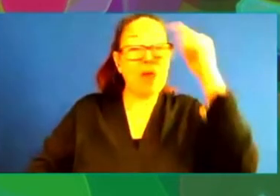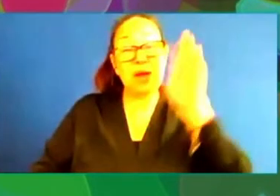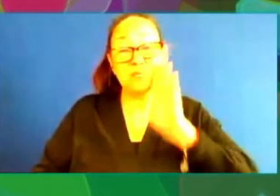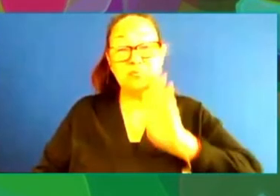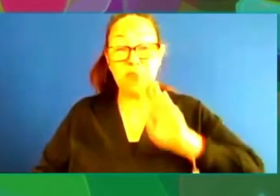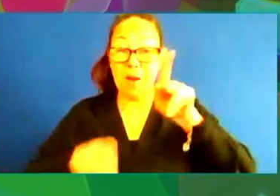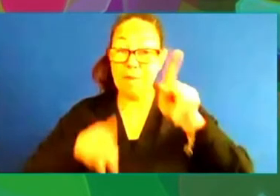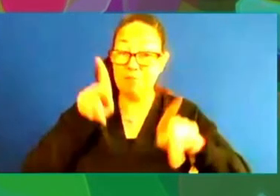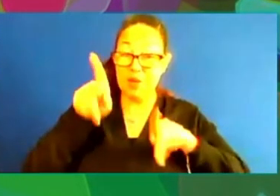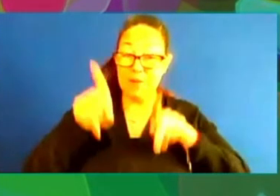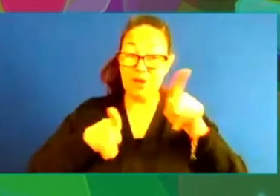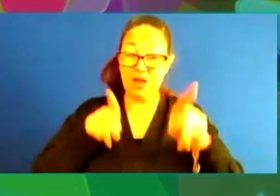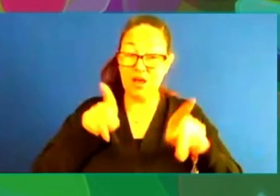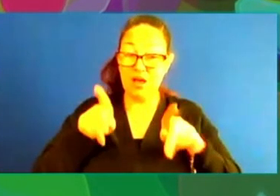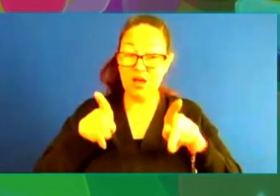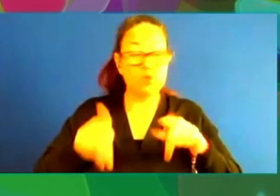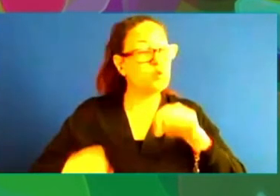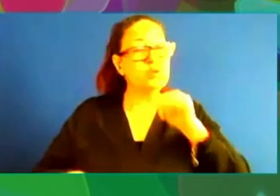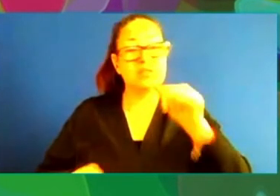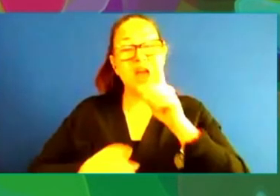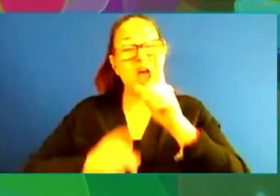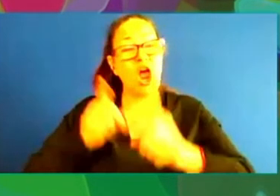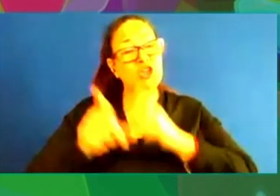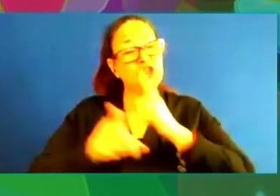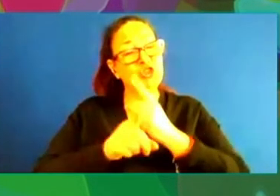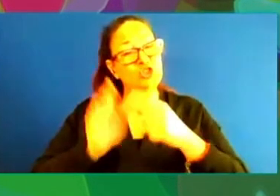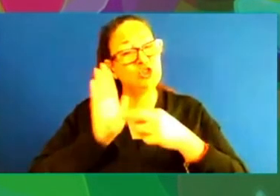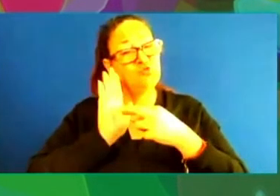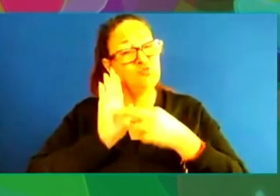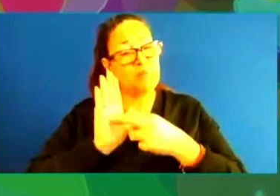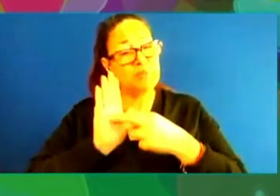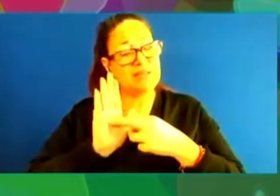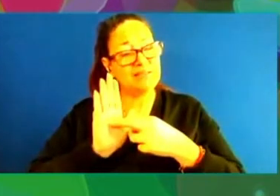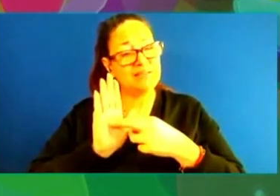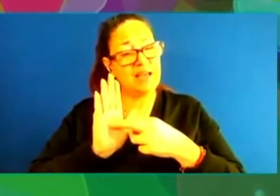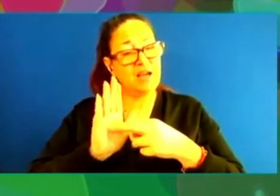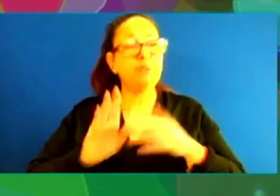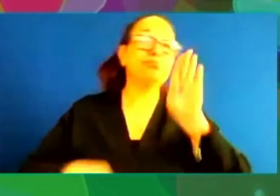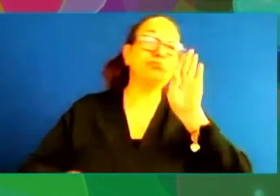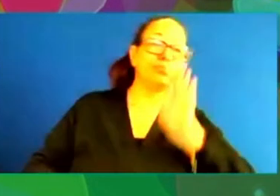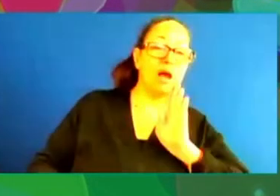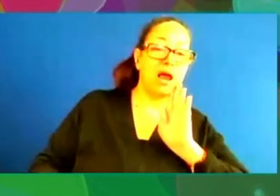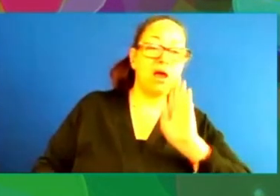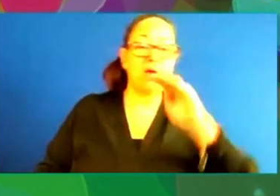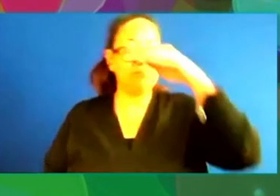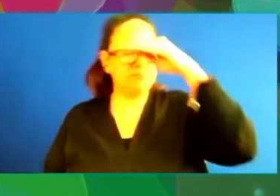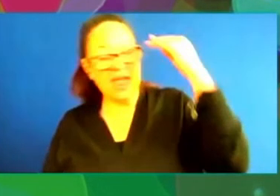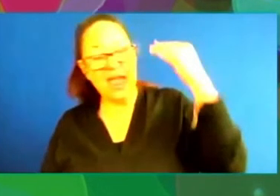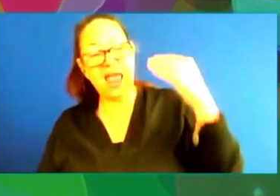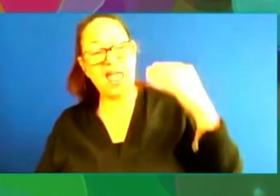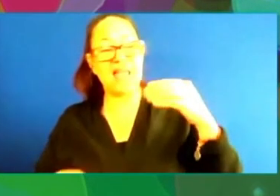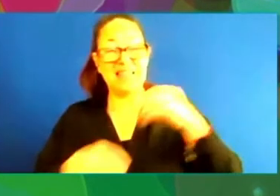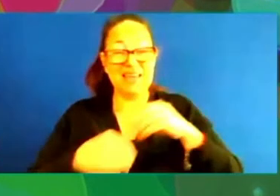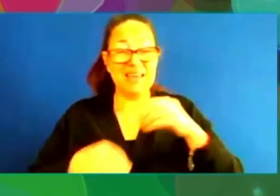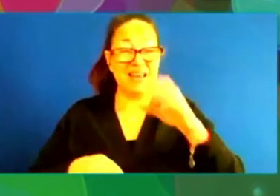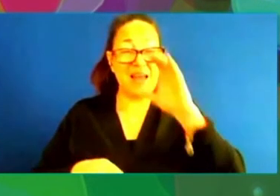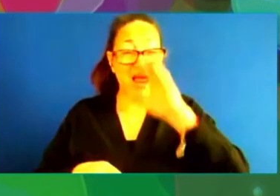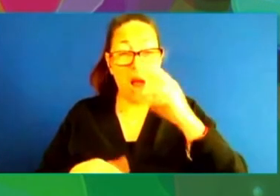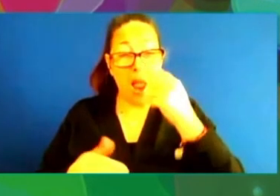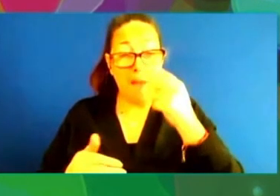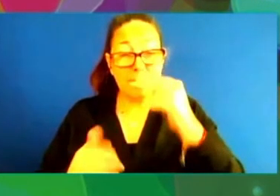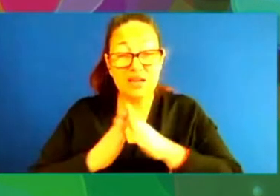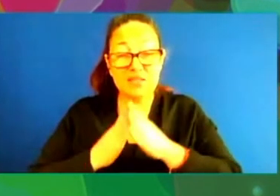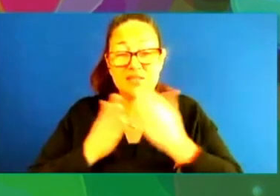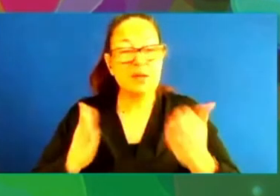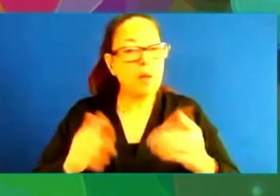So it was not just representation flat, like, okay, brown, you know, Black folks in comics, but it was